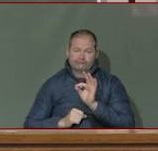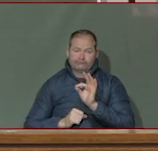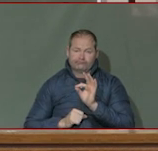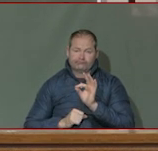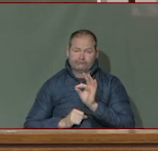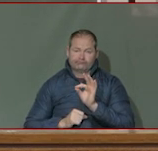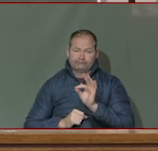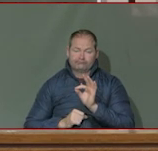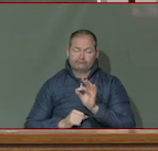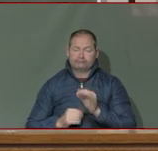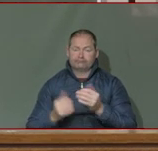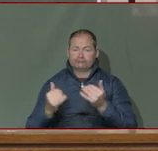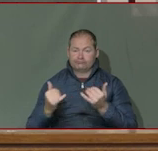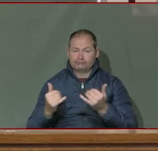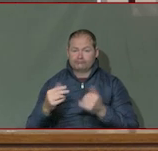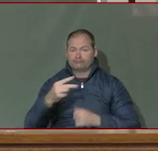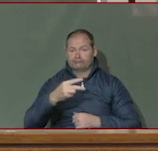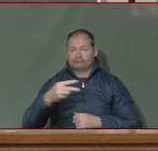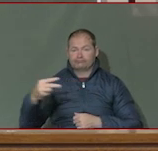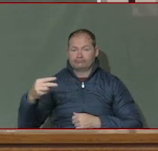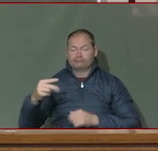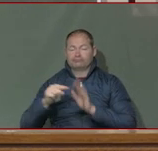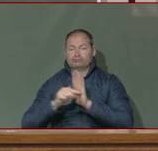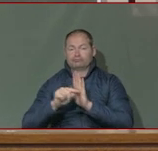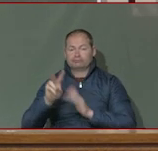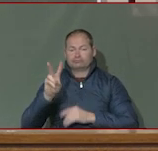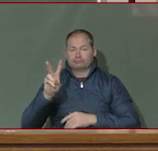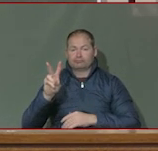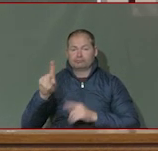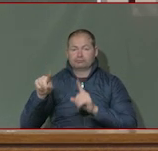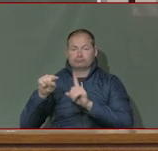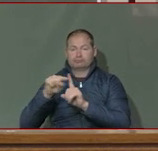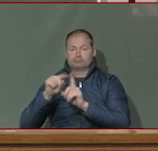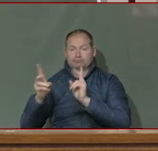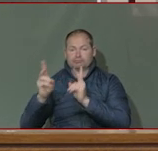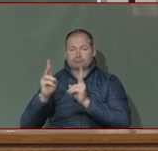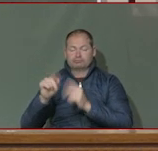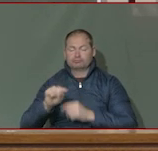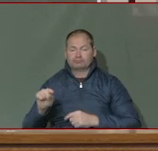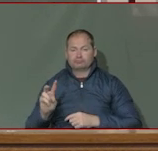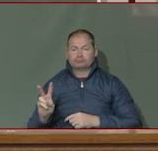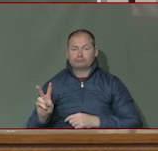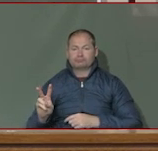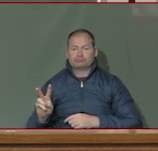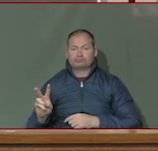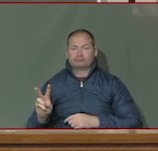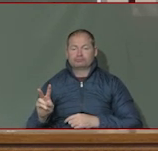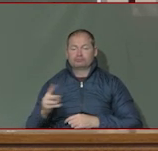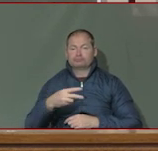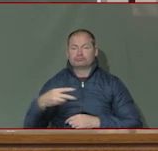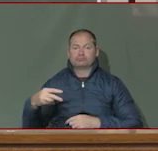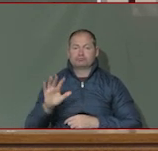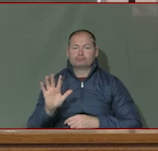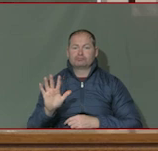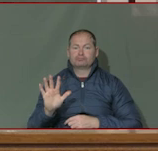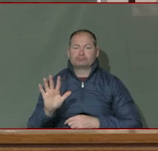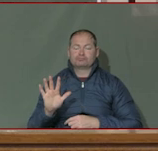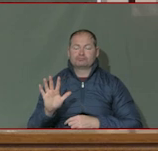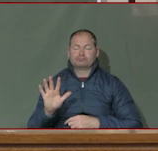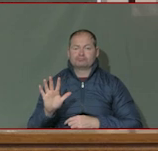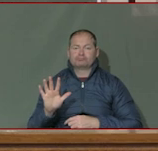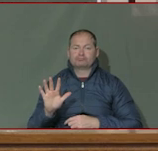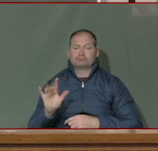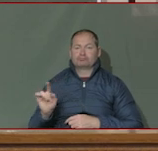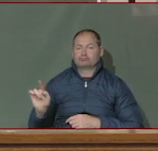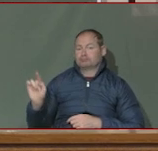So it's equal to negative 2 plus 12 over 2, which is equal to 5. And this